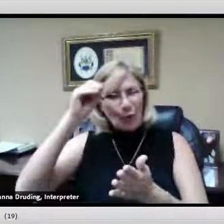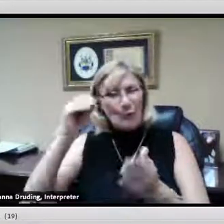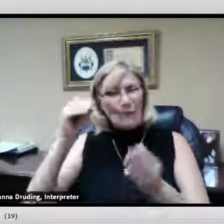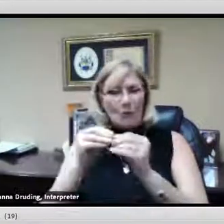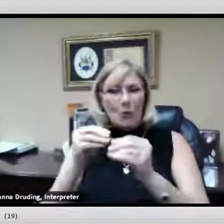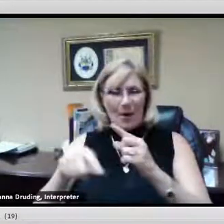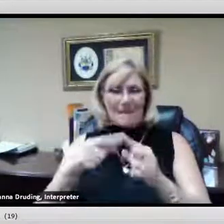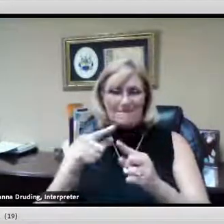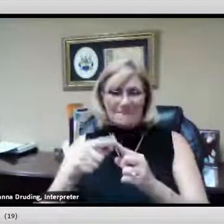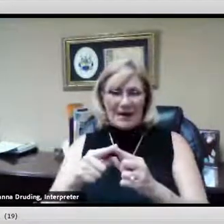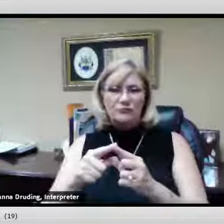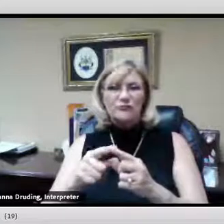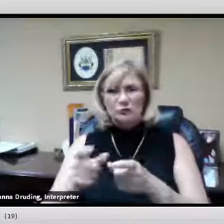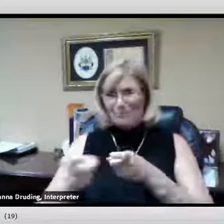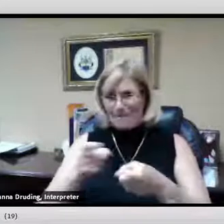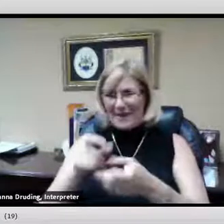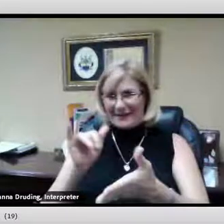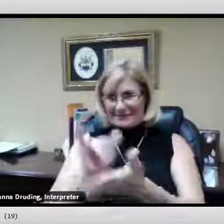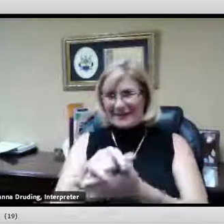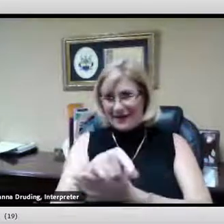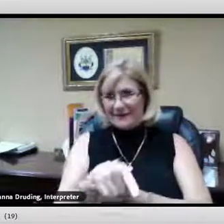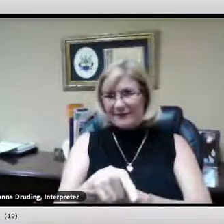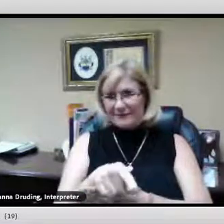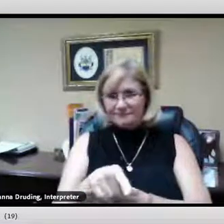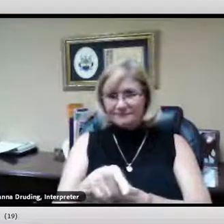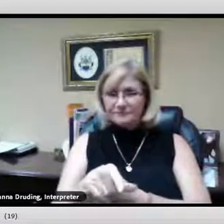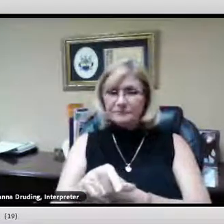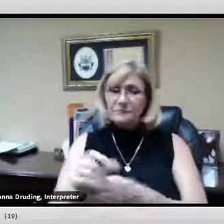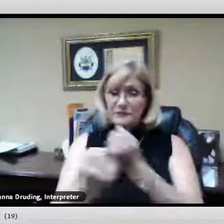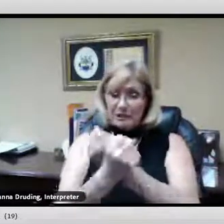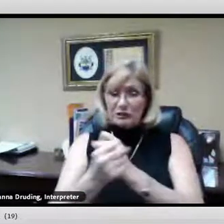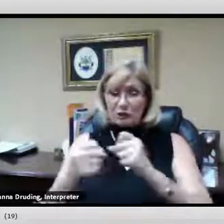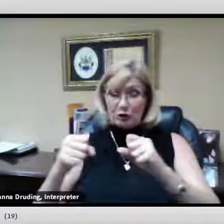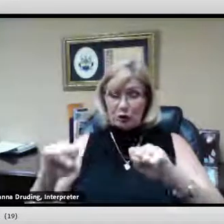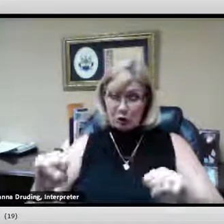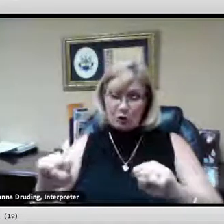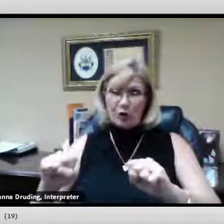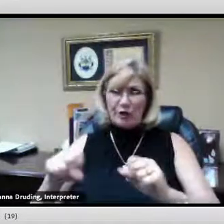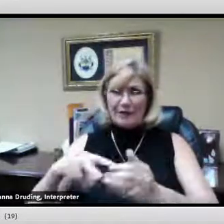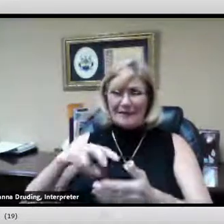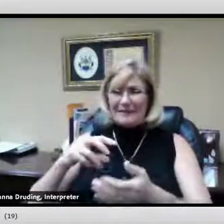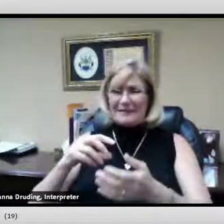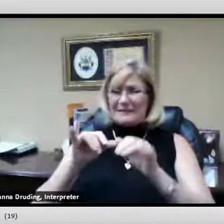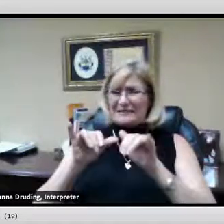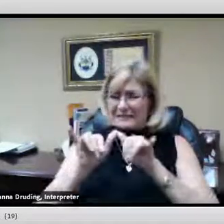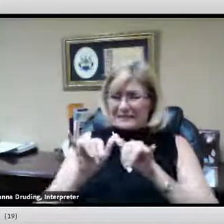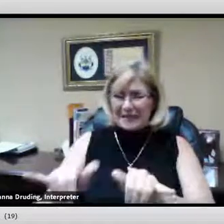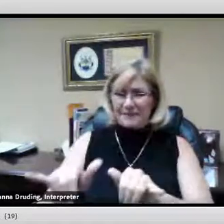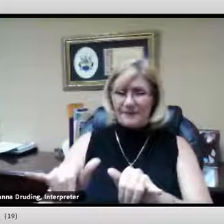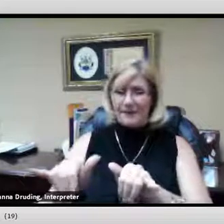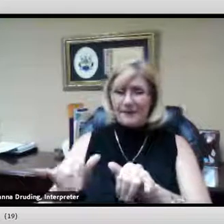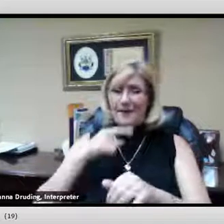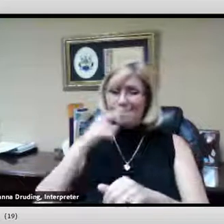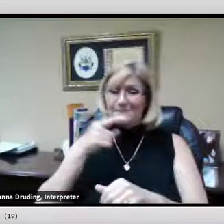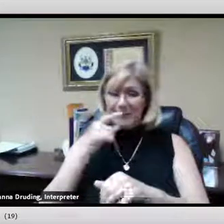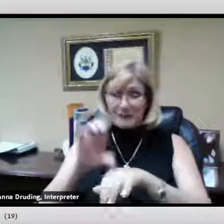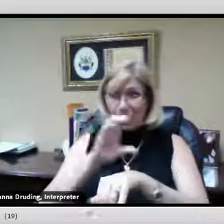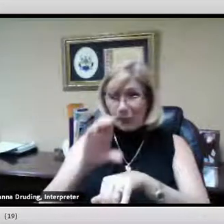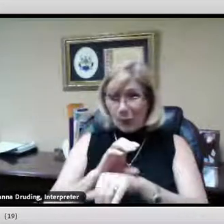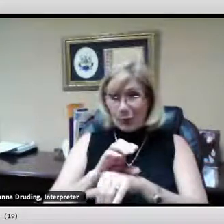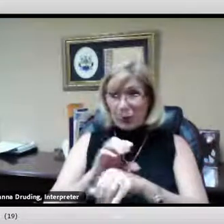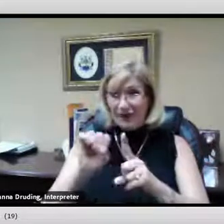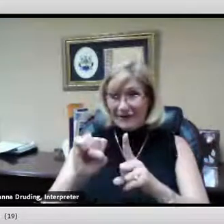manage. Security and stability, similarly, don't know much about it, and it's a very, very important thing. I would have to